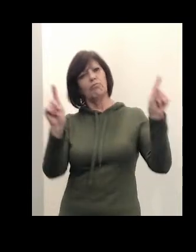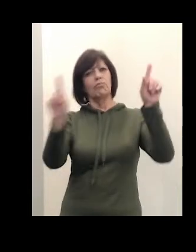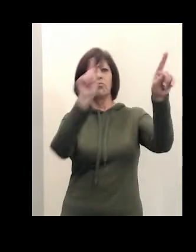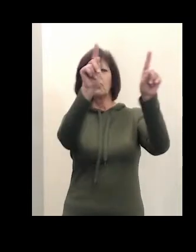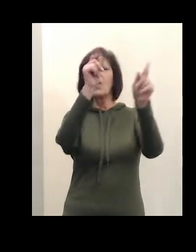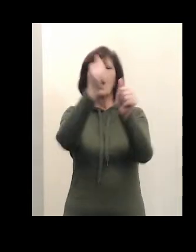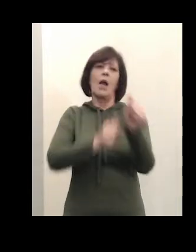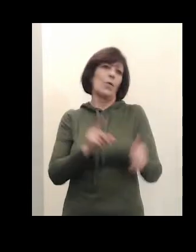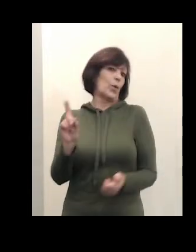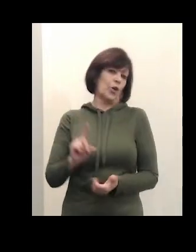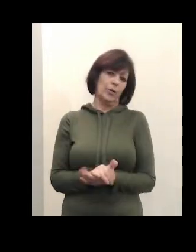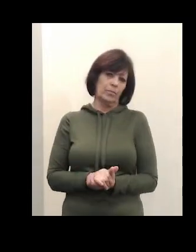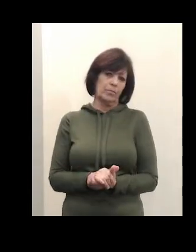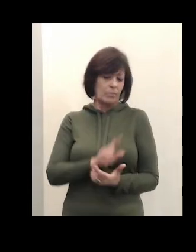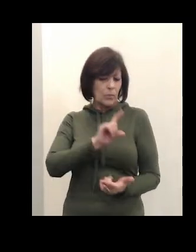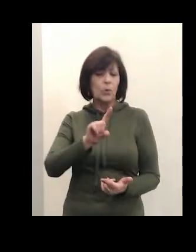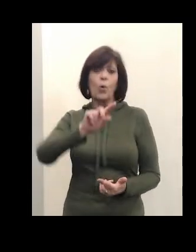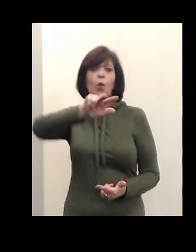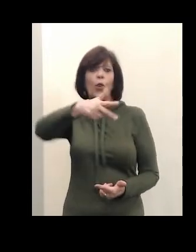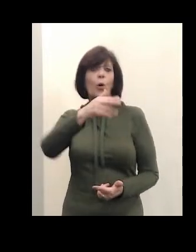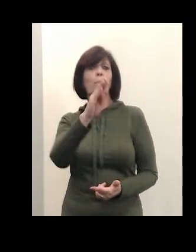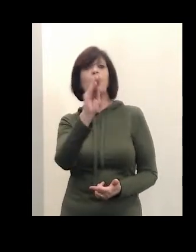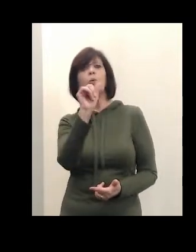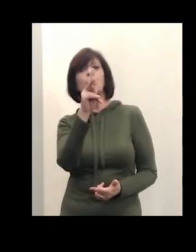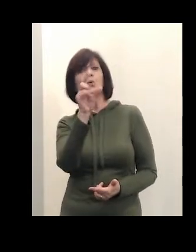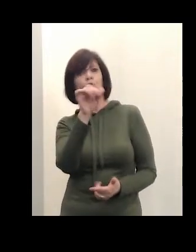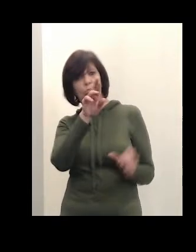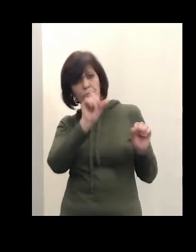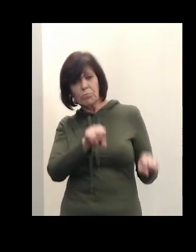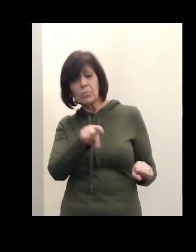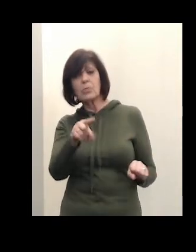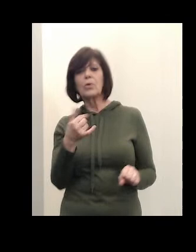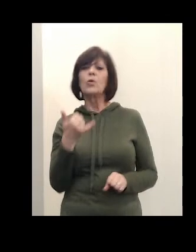everywhere. This is where you can get a booster dose. You can call our phone number,